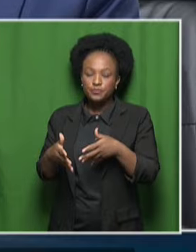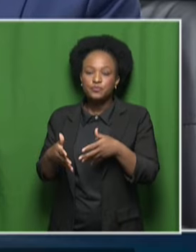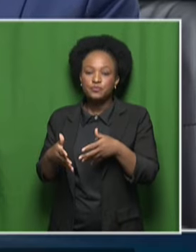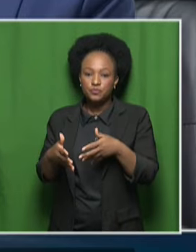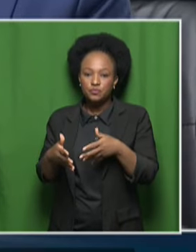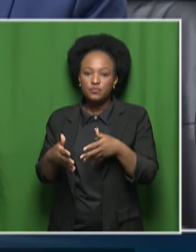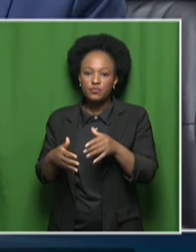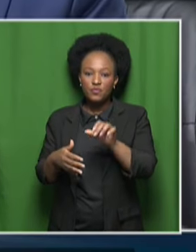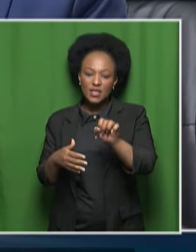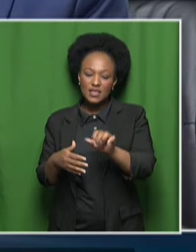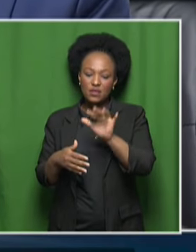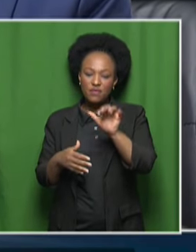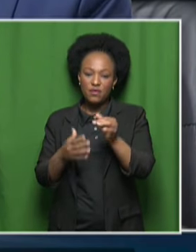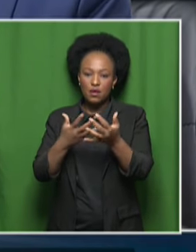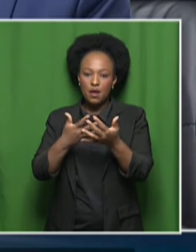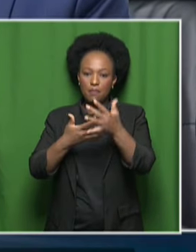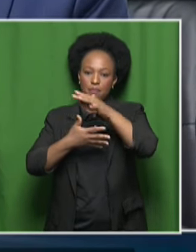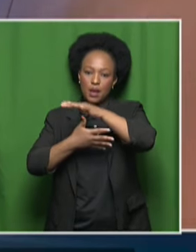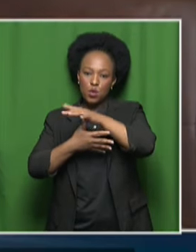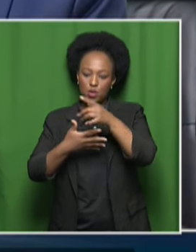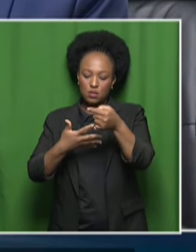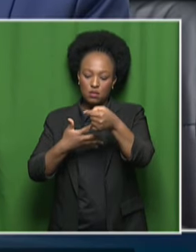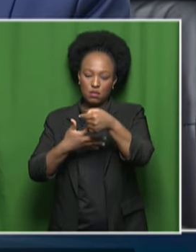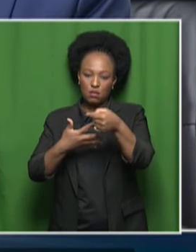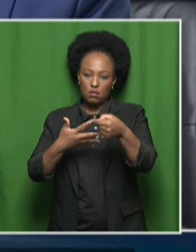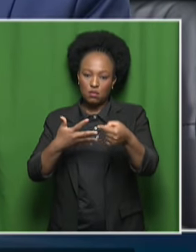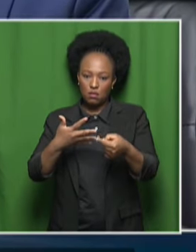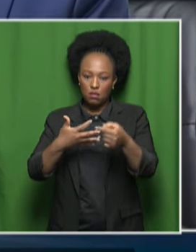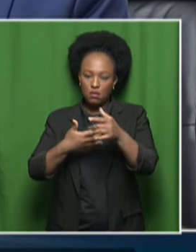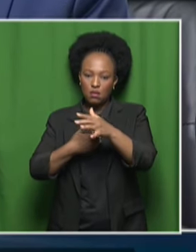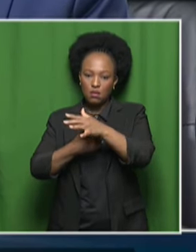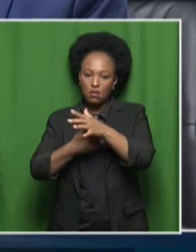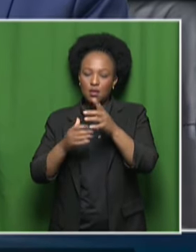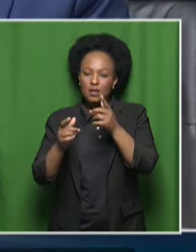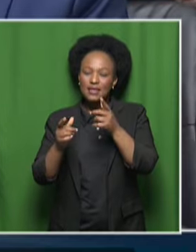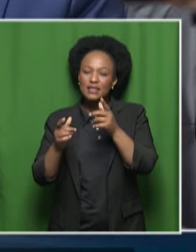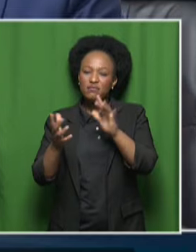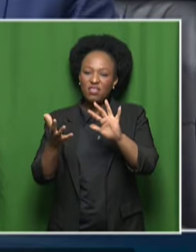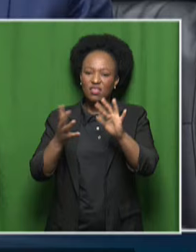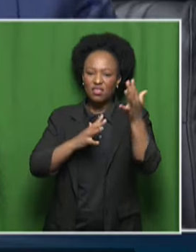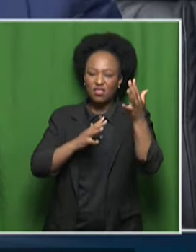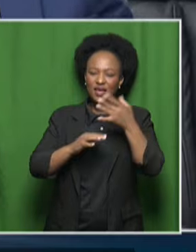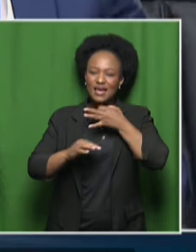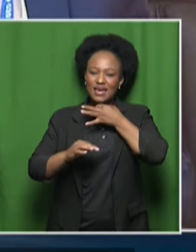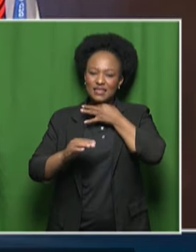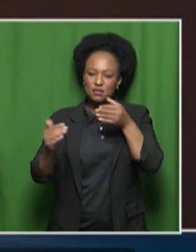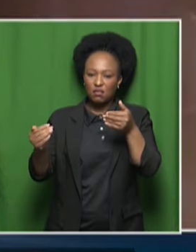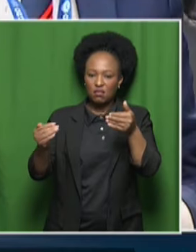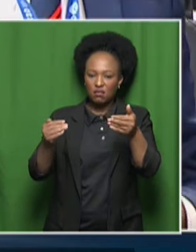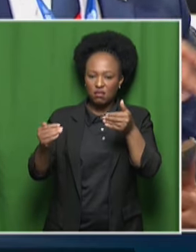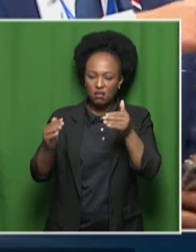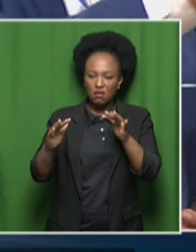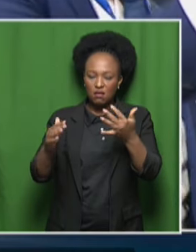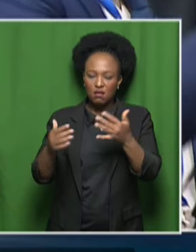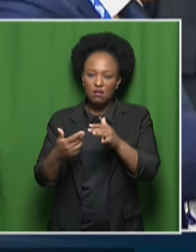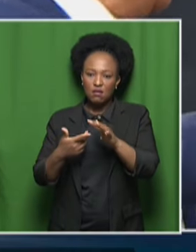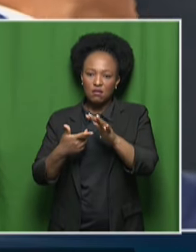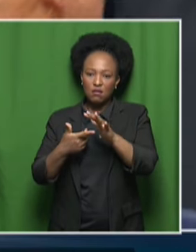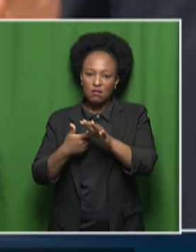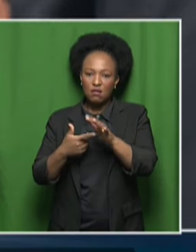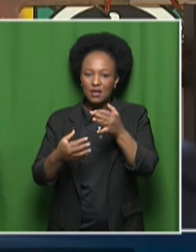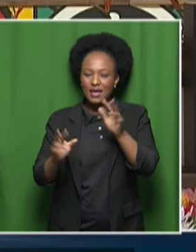priorities that South Africa had, which was basically disaster risk management, scaling up resources for that, the just